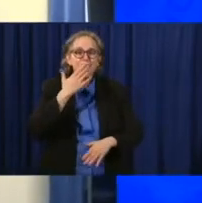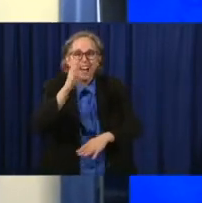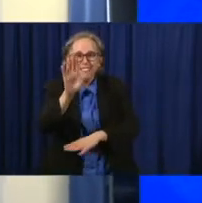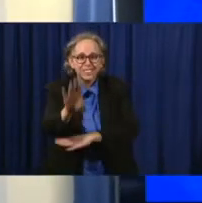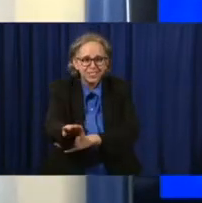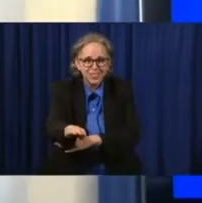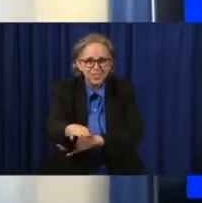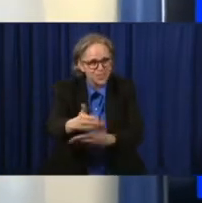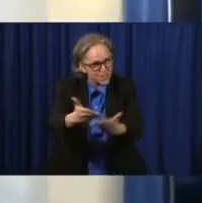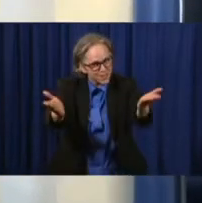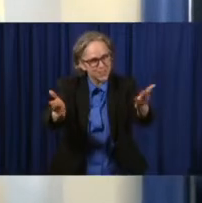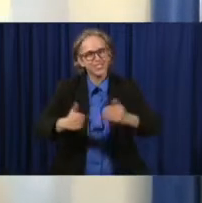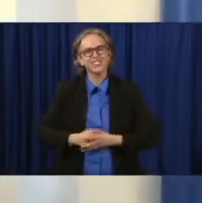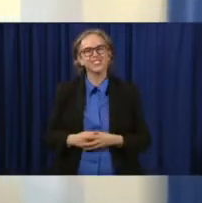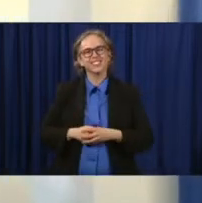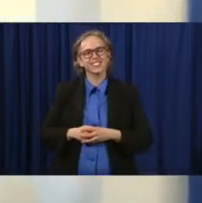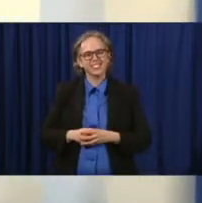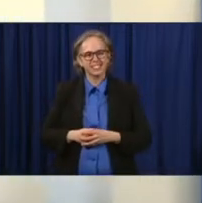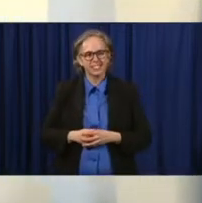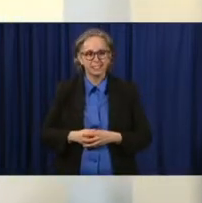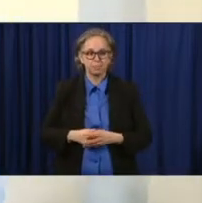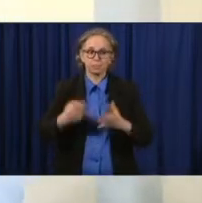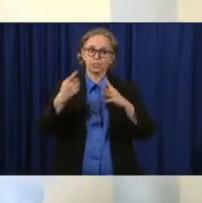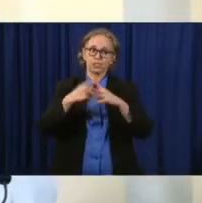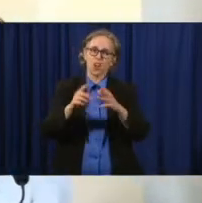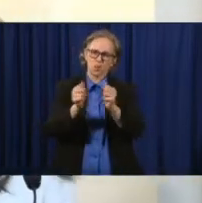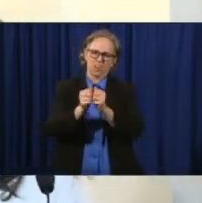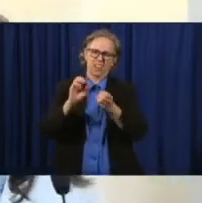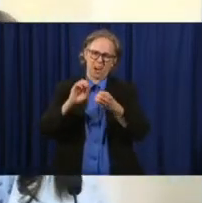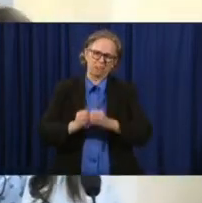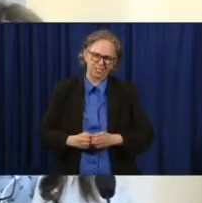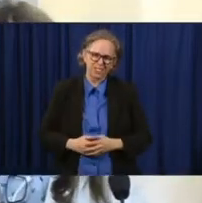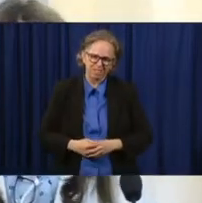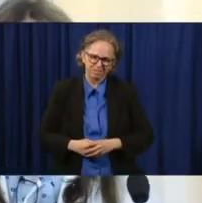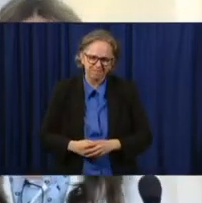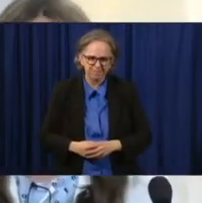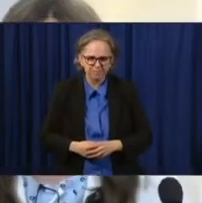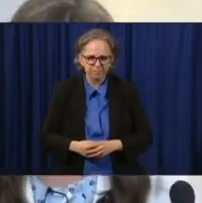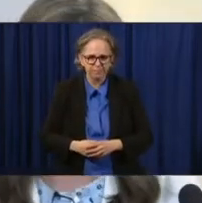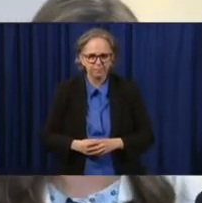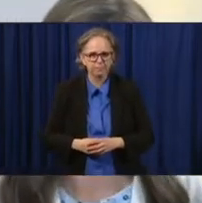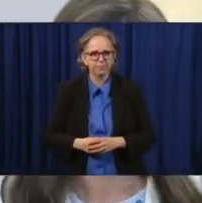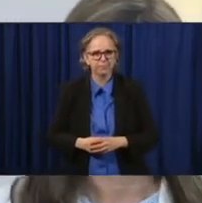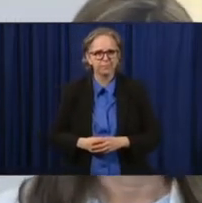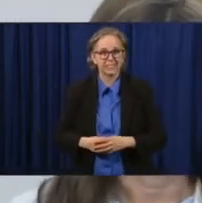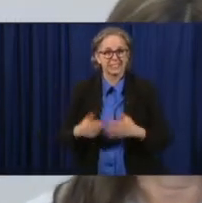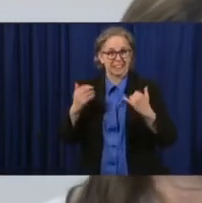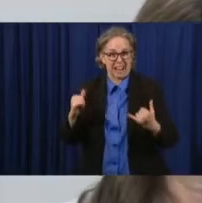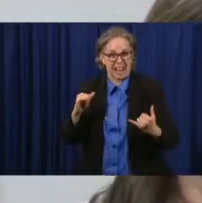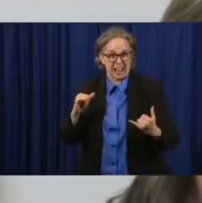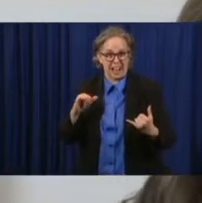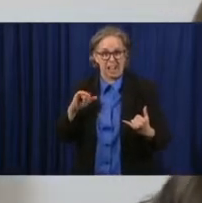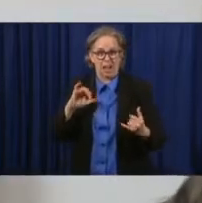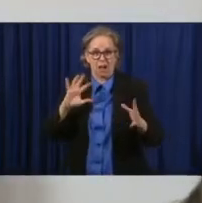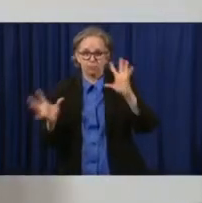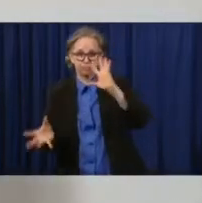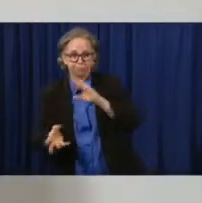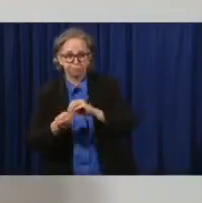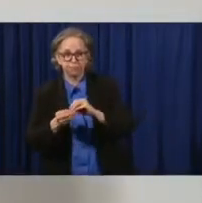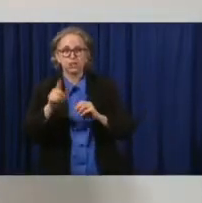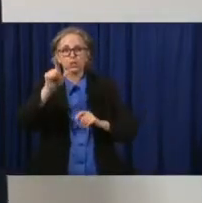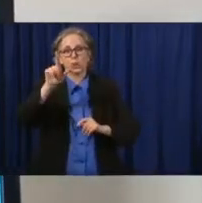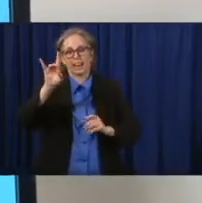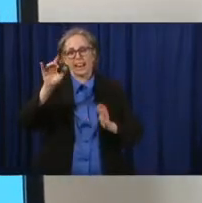everyone. Let's start with our numbers. First of all, right now in Ohio, we have